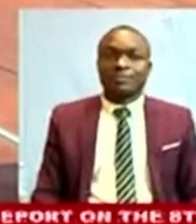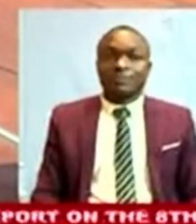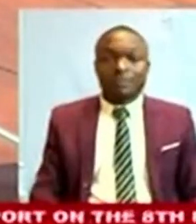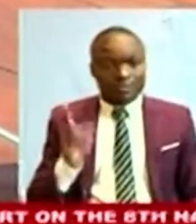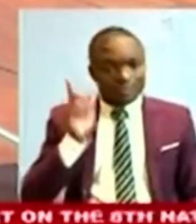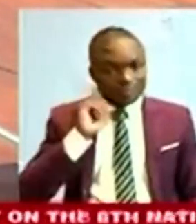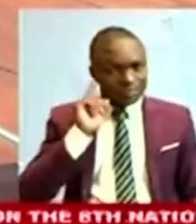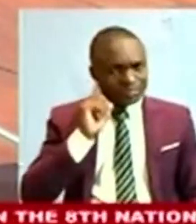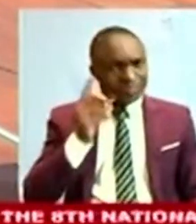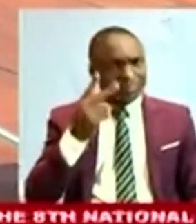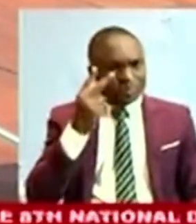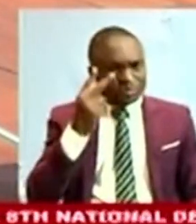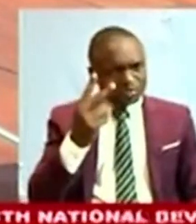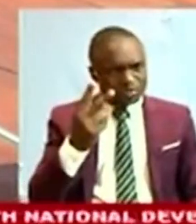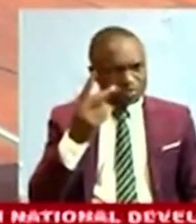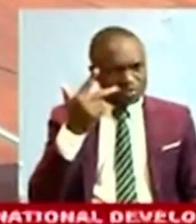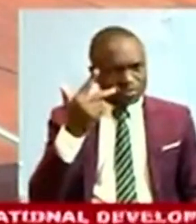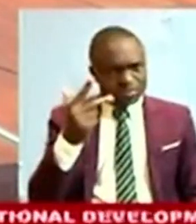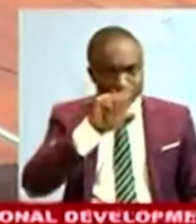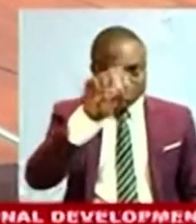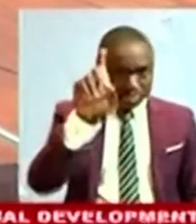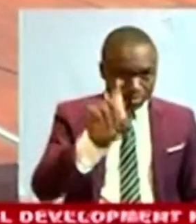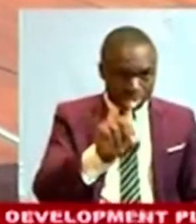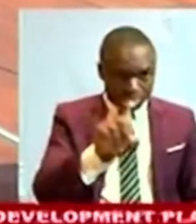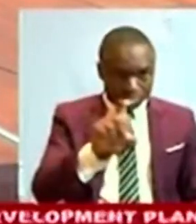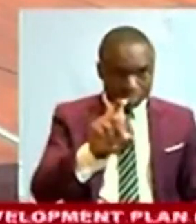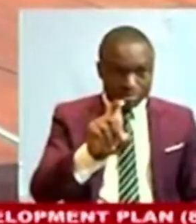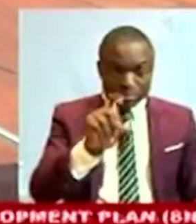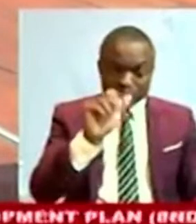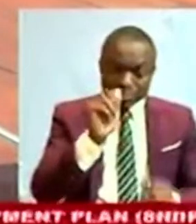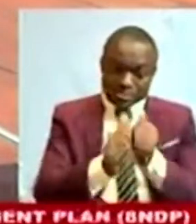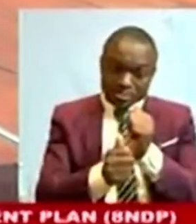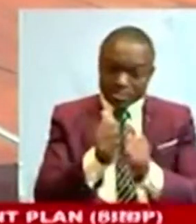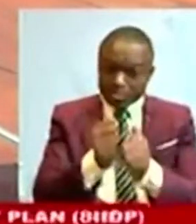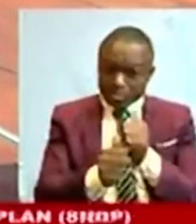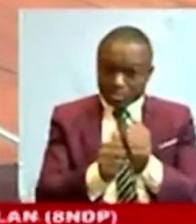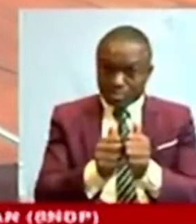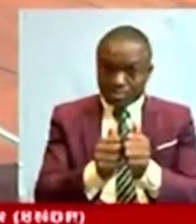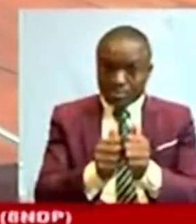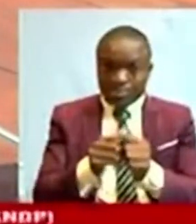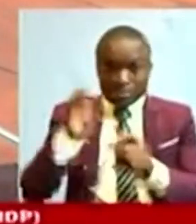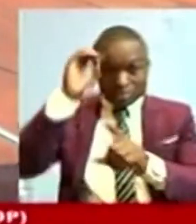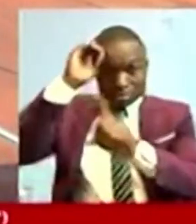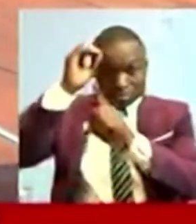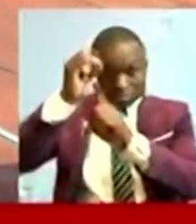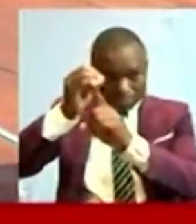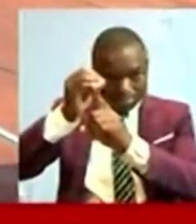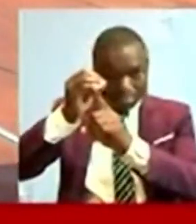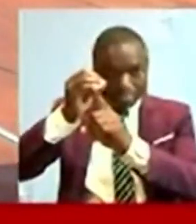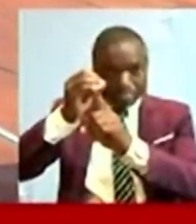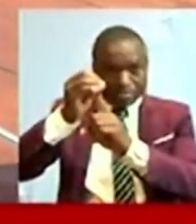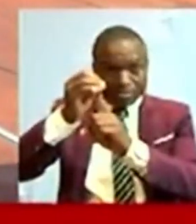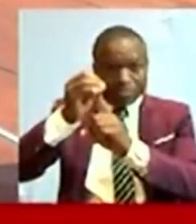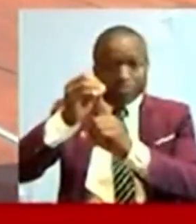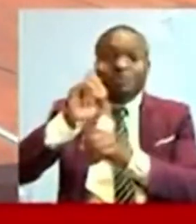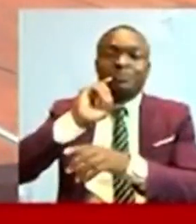2 or 3 questions, which are almost implying that the targets are low. We need to. Now this is